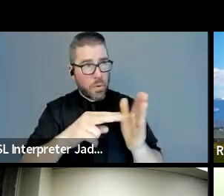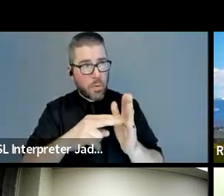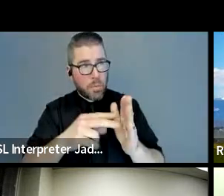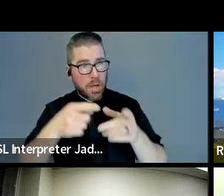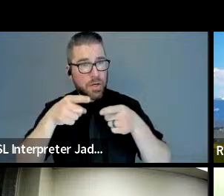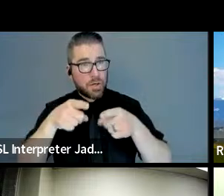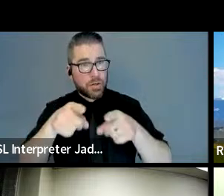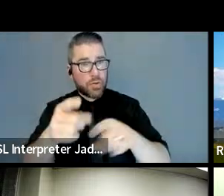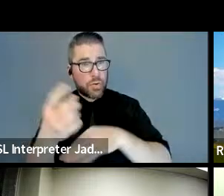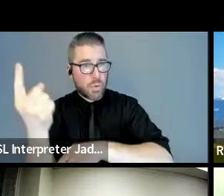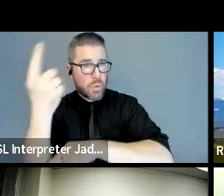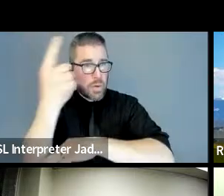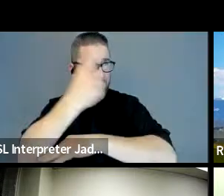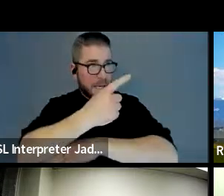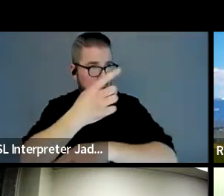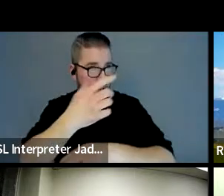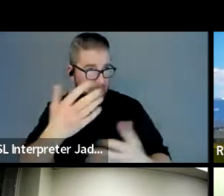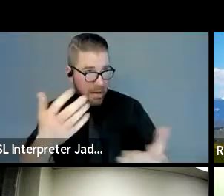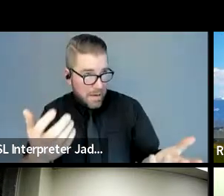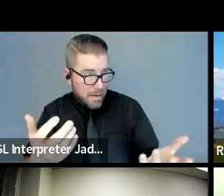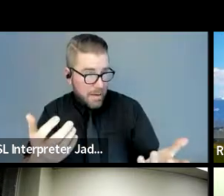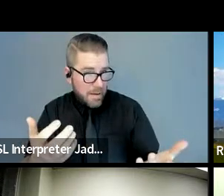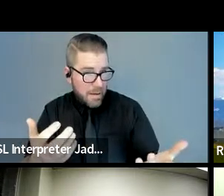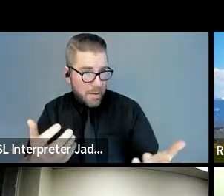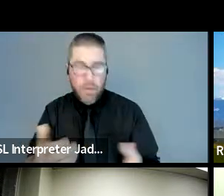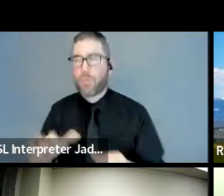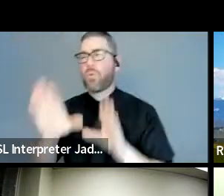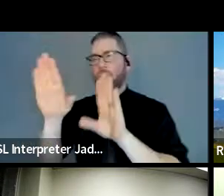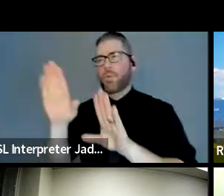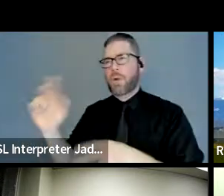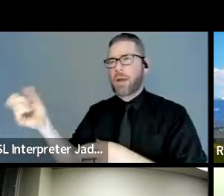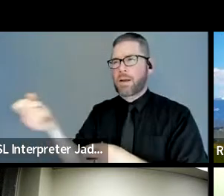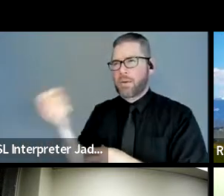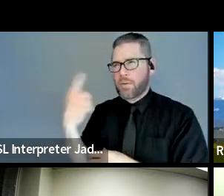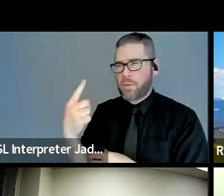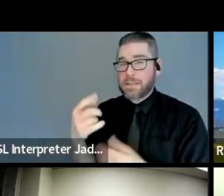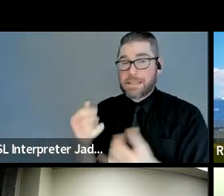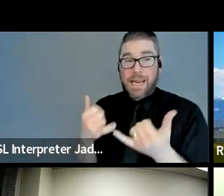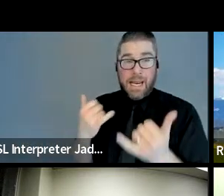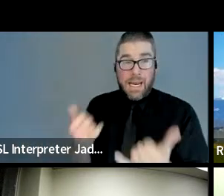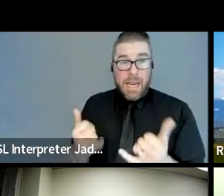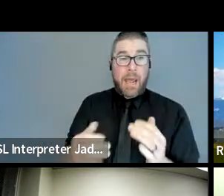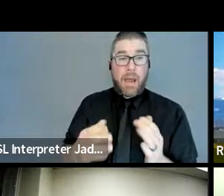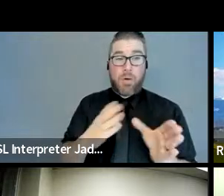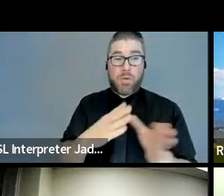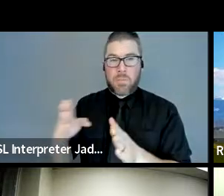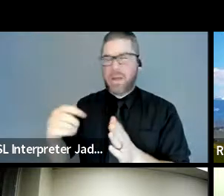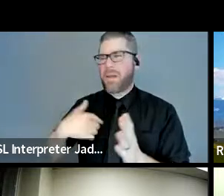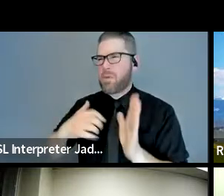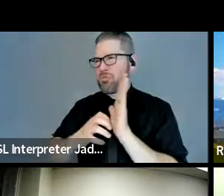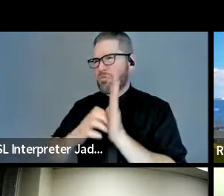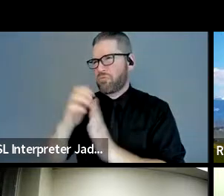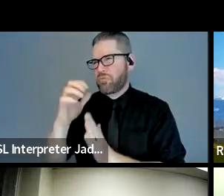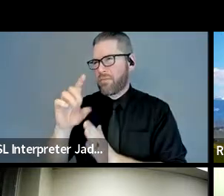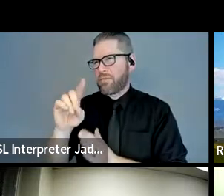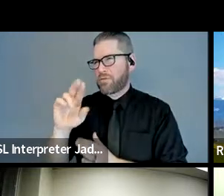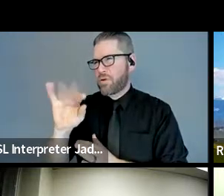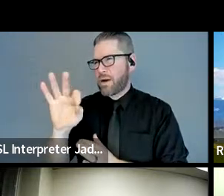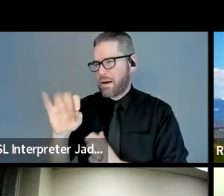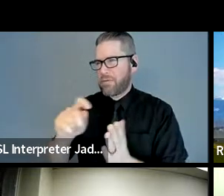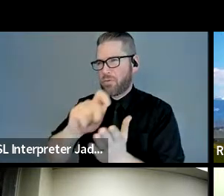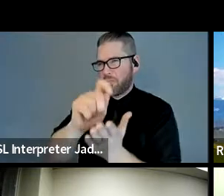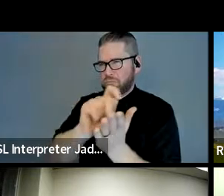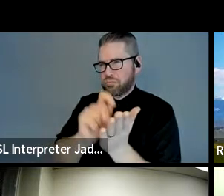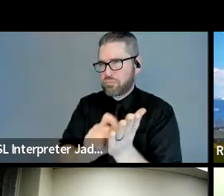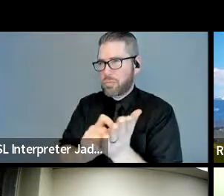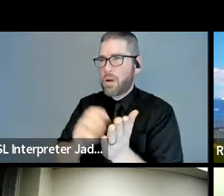Great question. So currently the drafted plans are to have the tour start during the day.